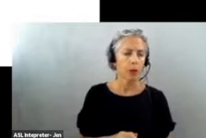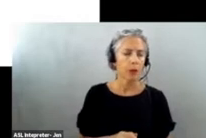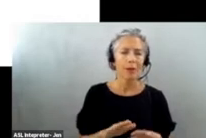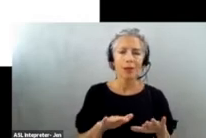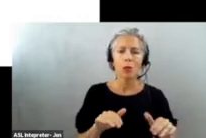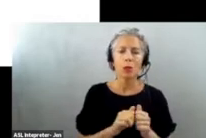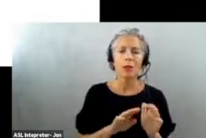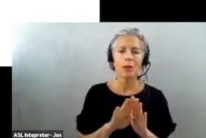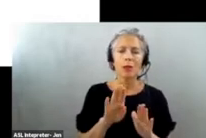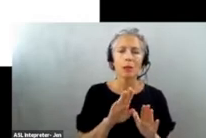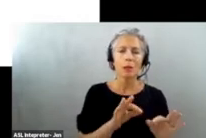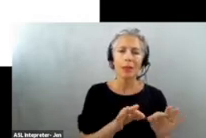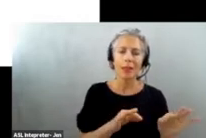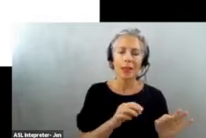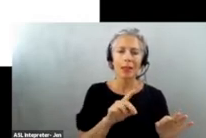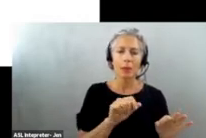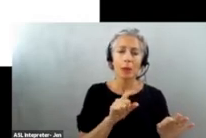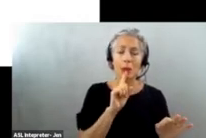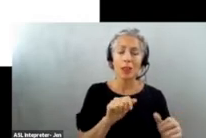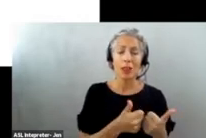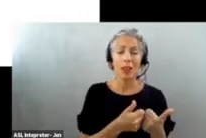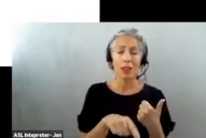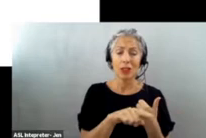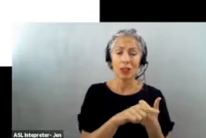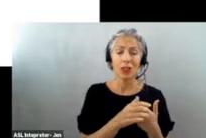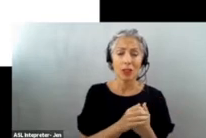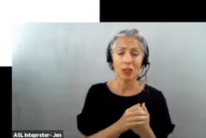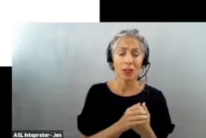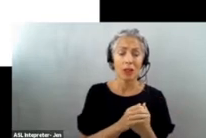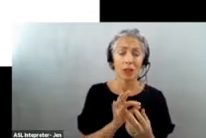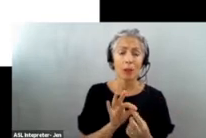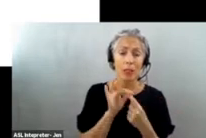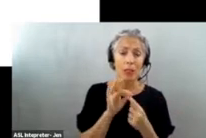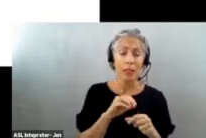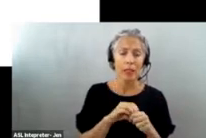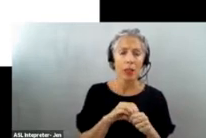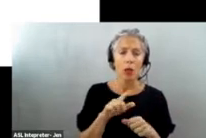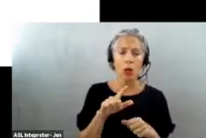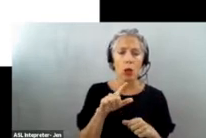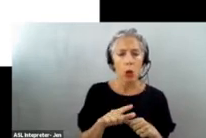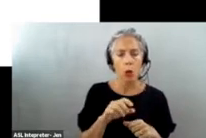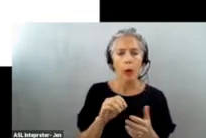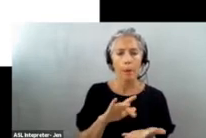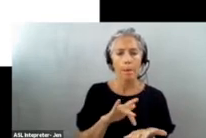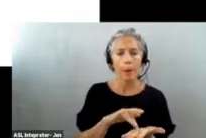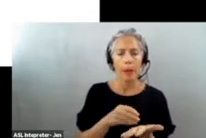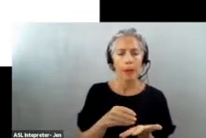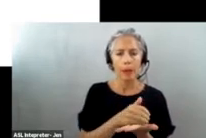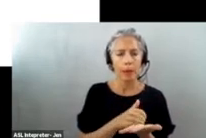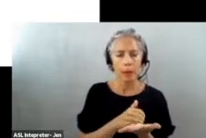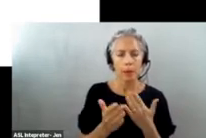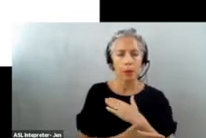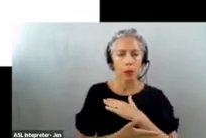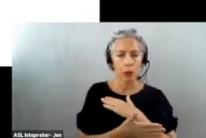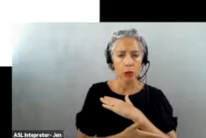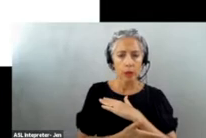with developmental delay and disabilities, in particularly in low and middle income countries.